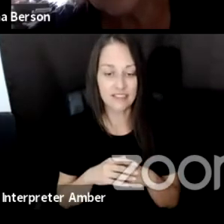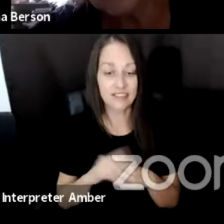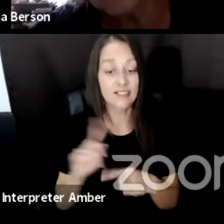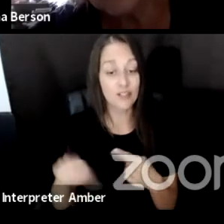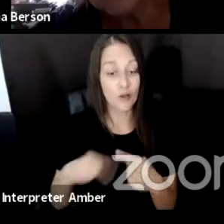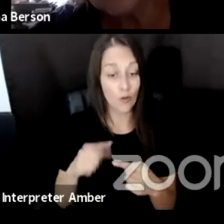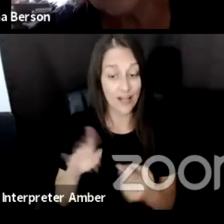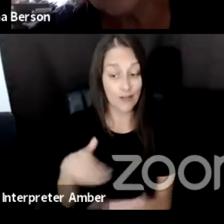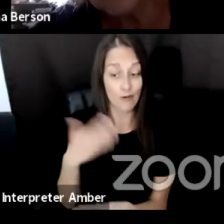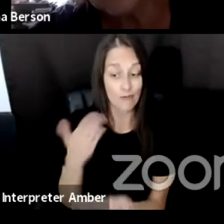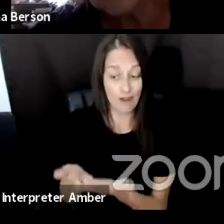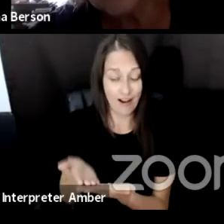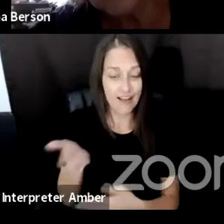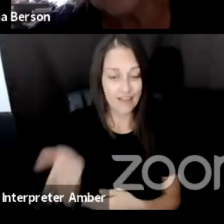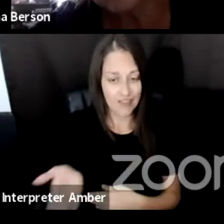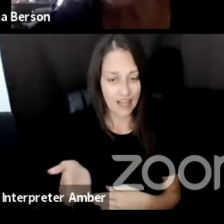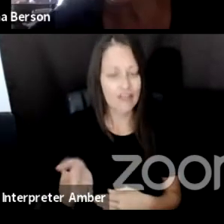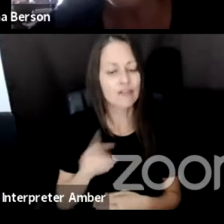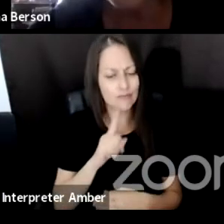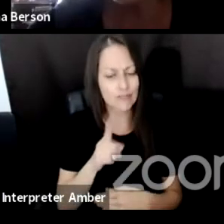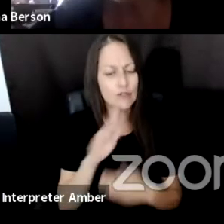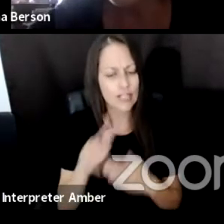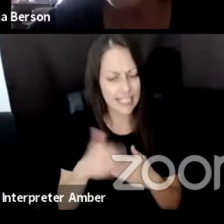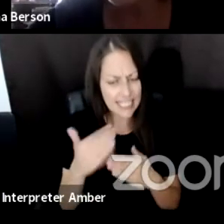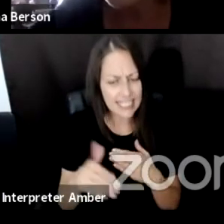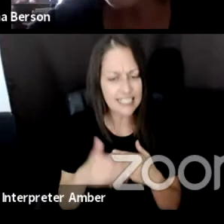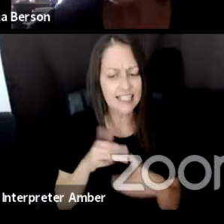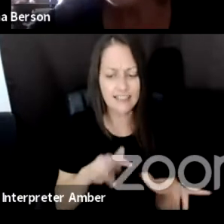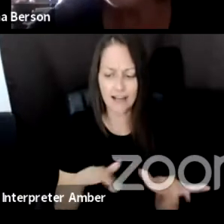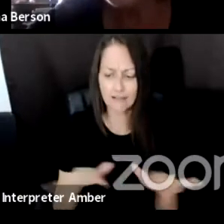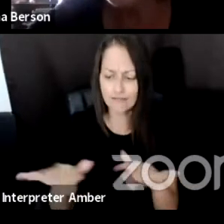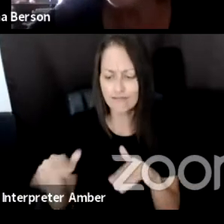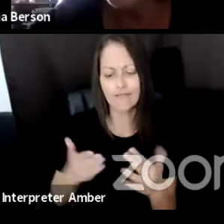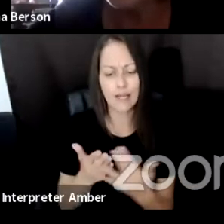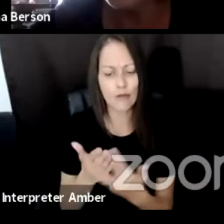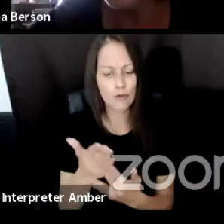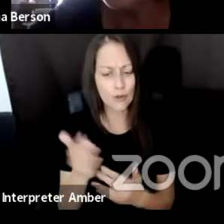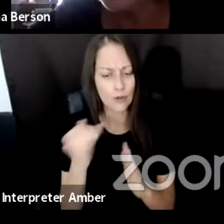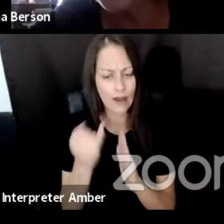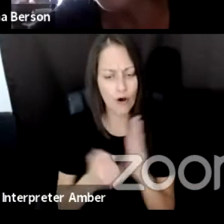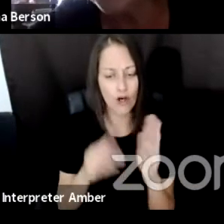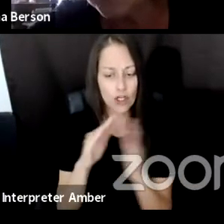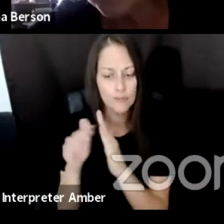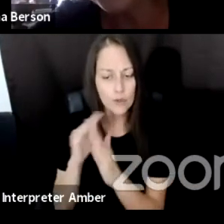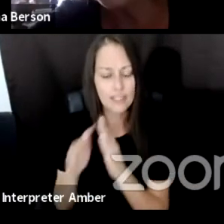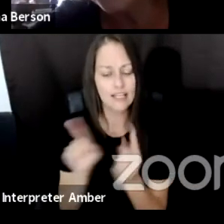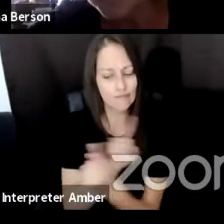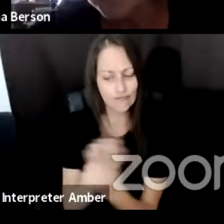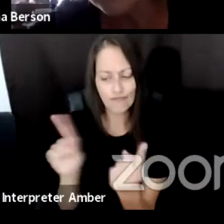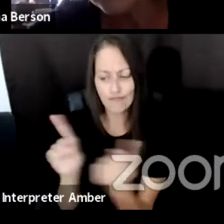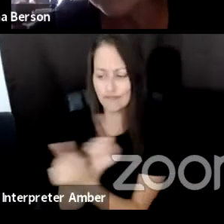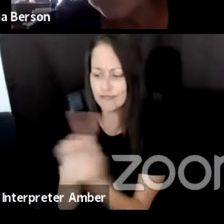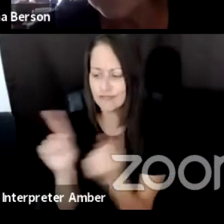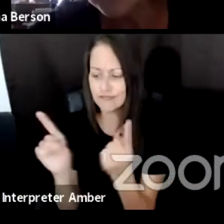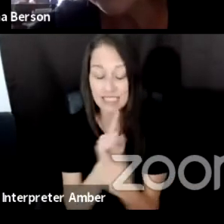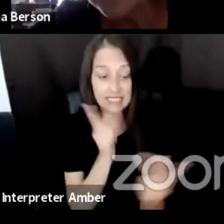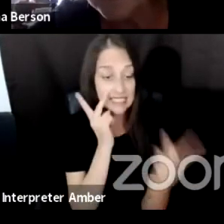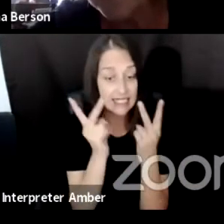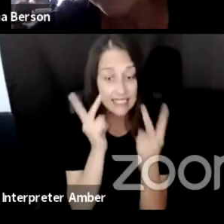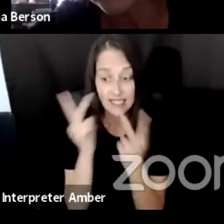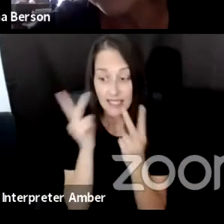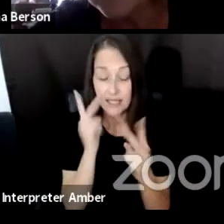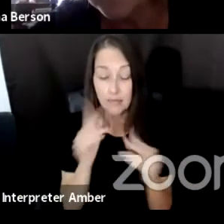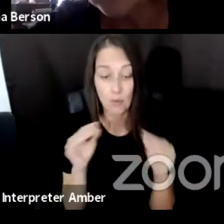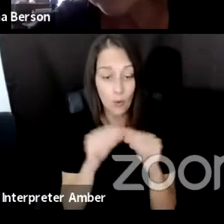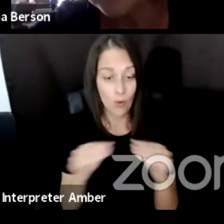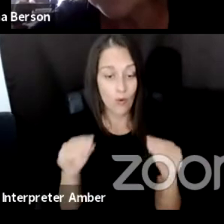kind of navigate the arts space and the arts community, because you just meet people and you see things and you just keep going to support these